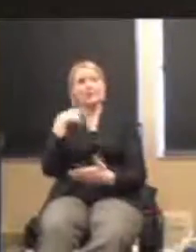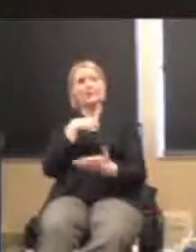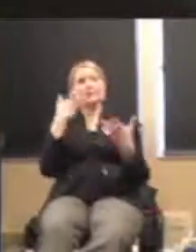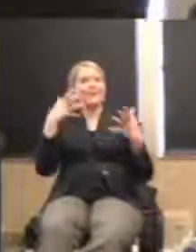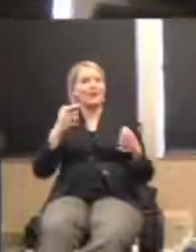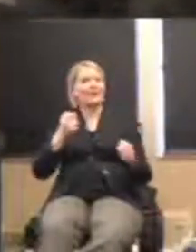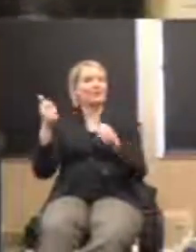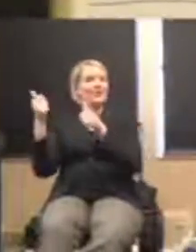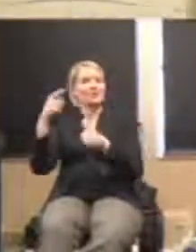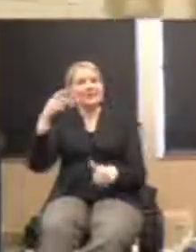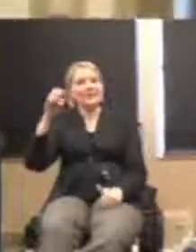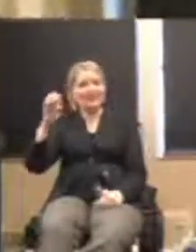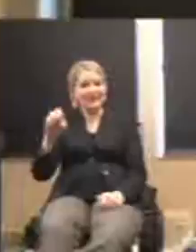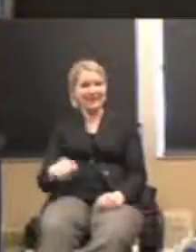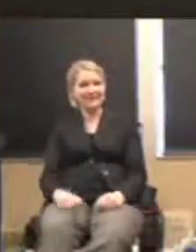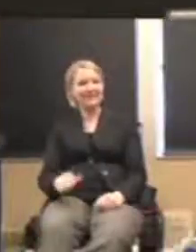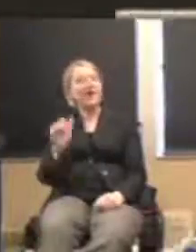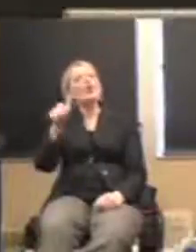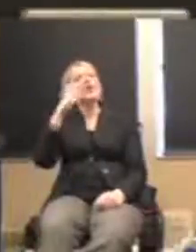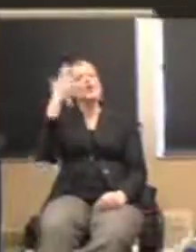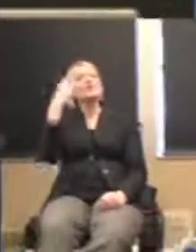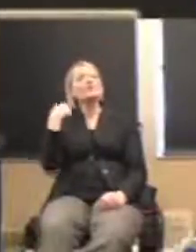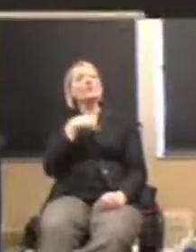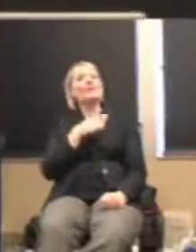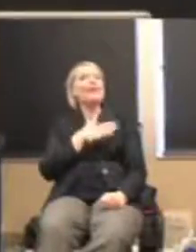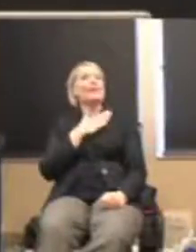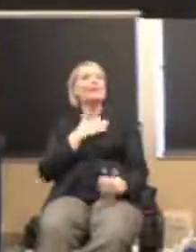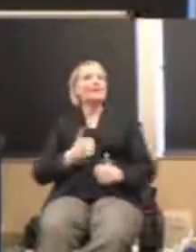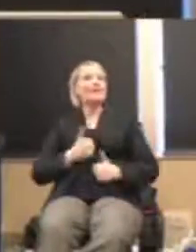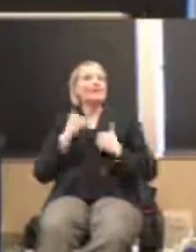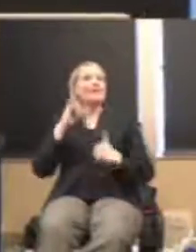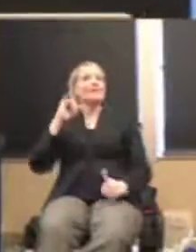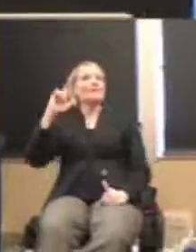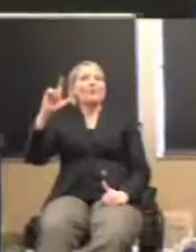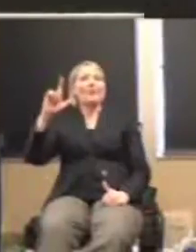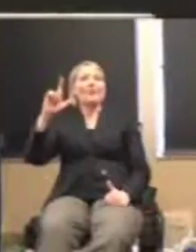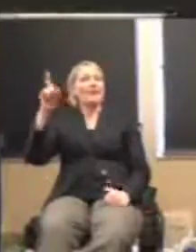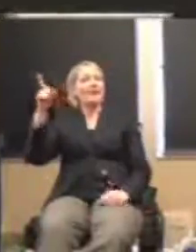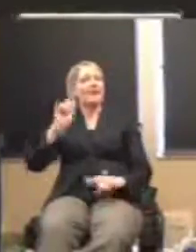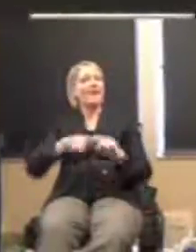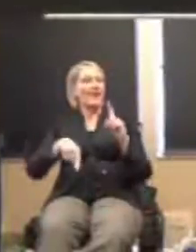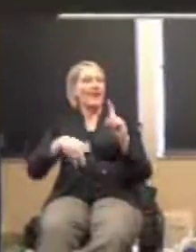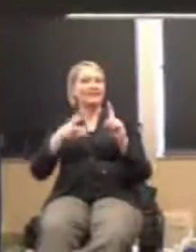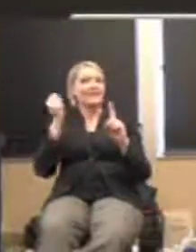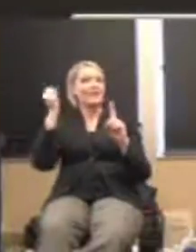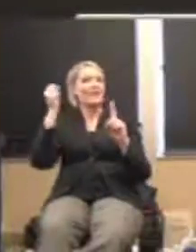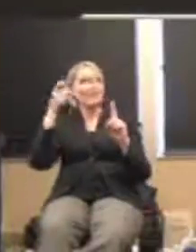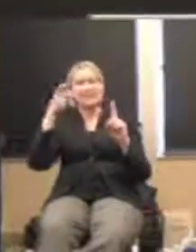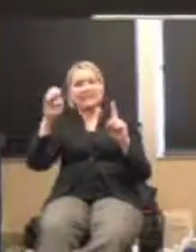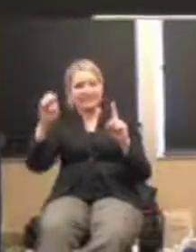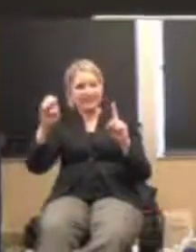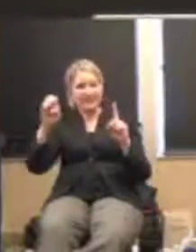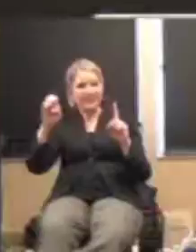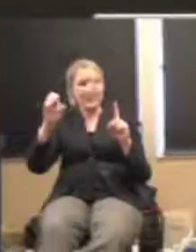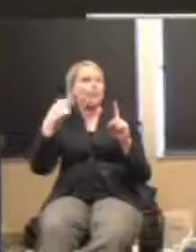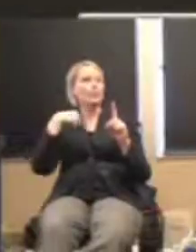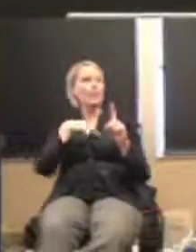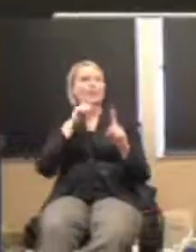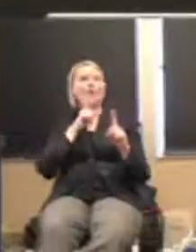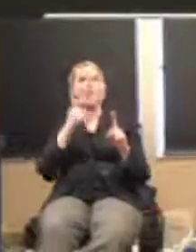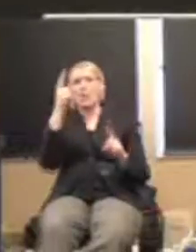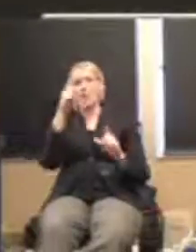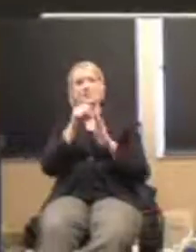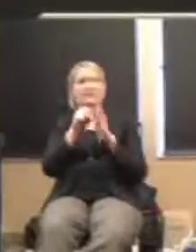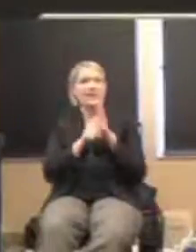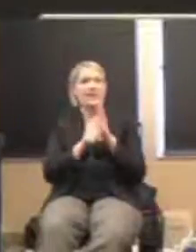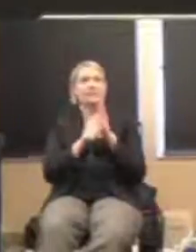And another reason that we're glad to live in Illinois. Exactly. Where they can't take away PE, and then we're one of the few states that has that. Aaron.